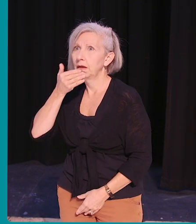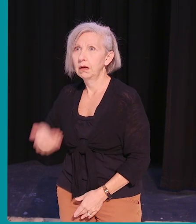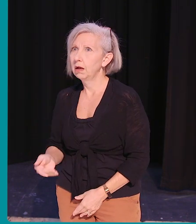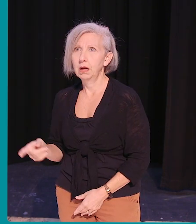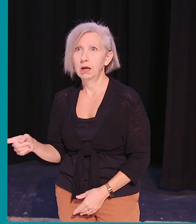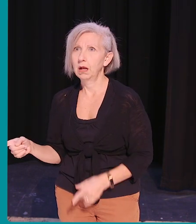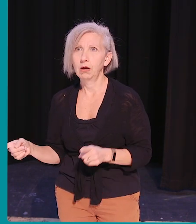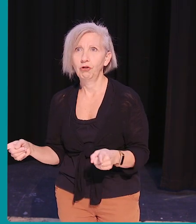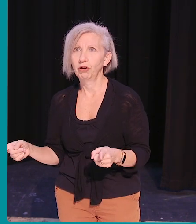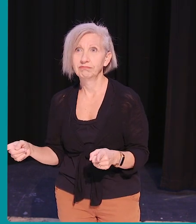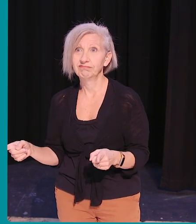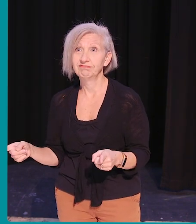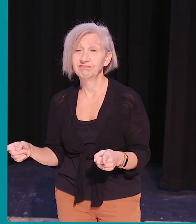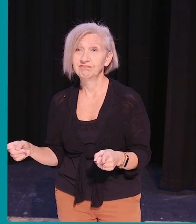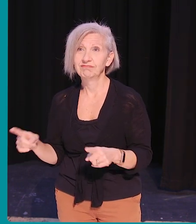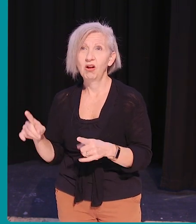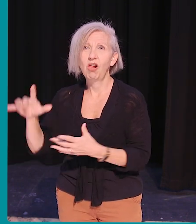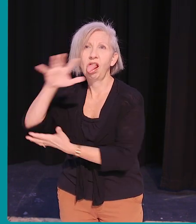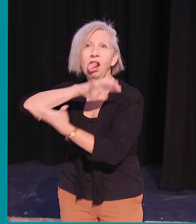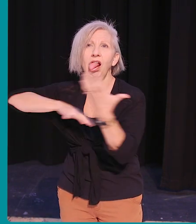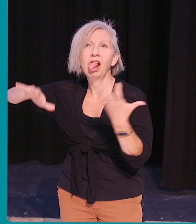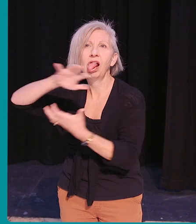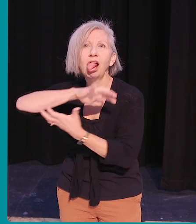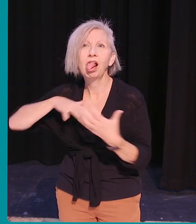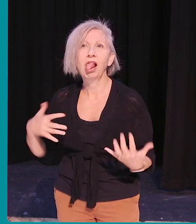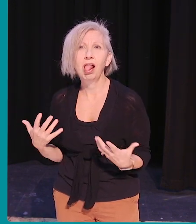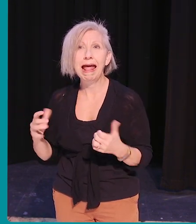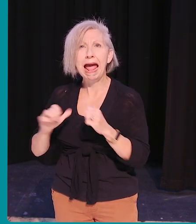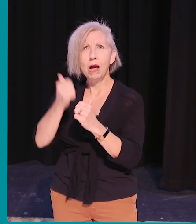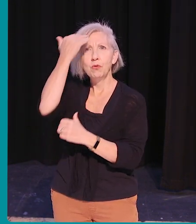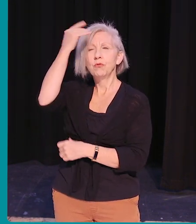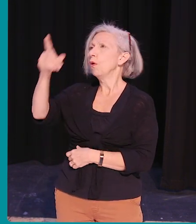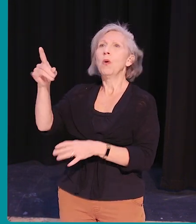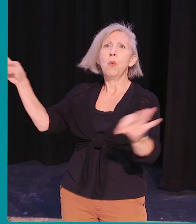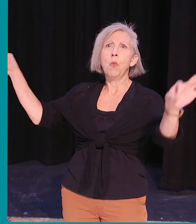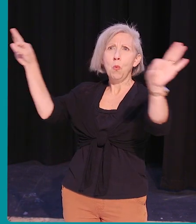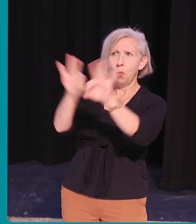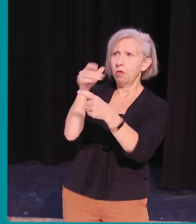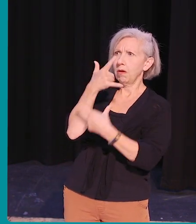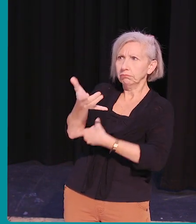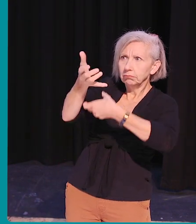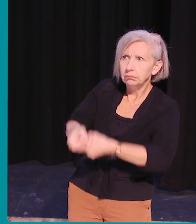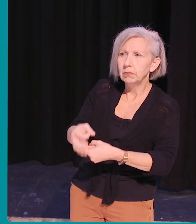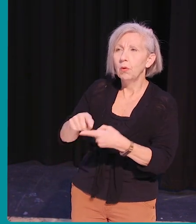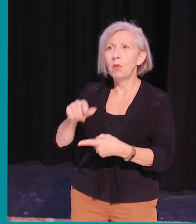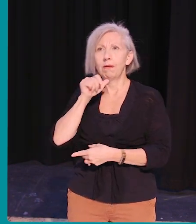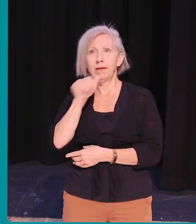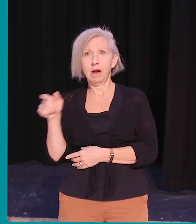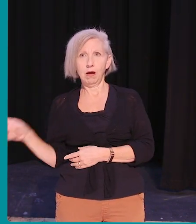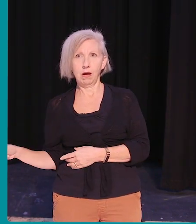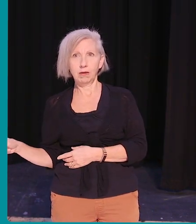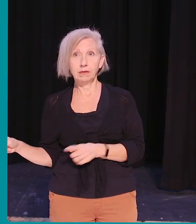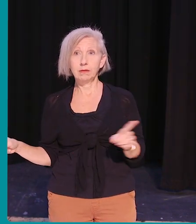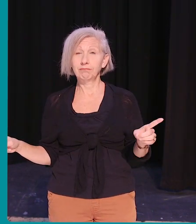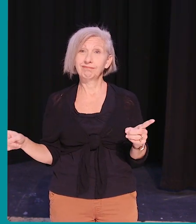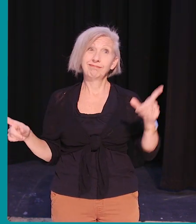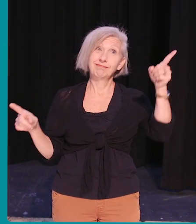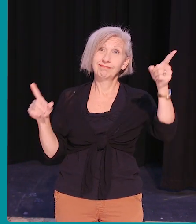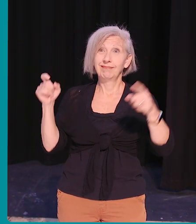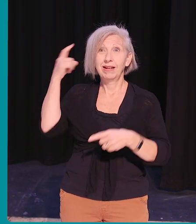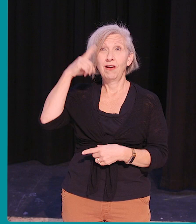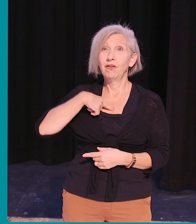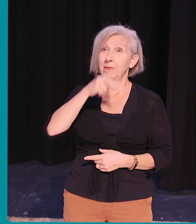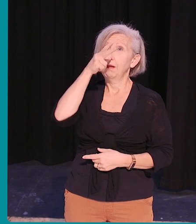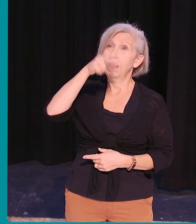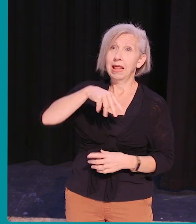is why we're so bad at it. That's relevance gap number one, and it's really, really important because it's driving all kinds of larger issues in